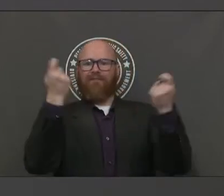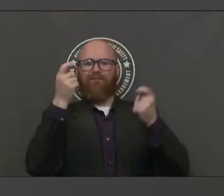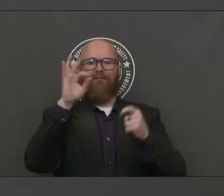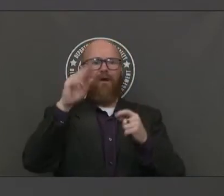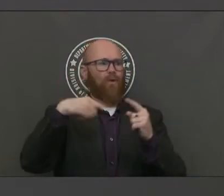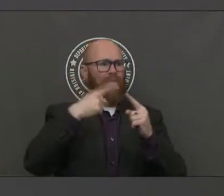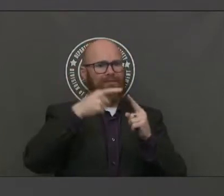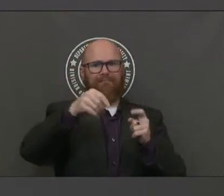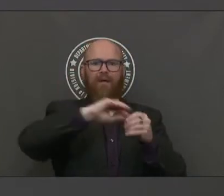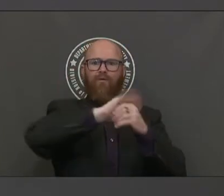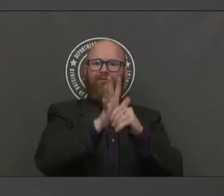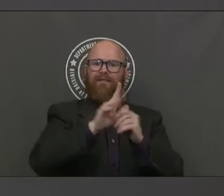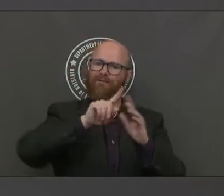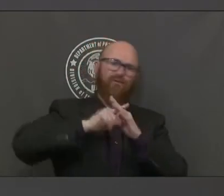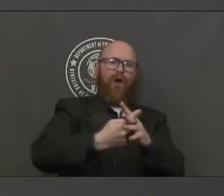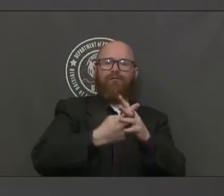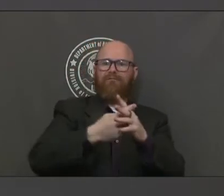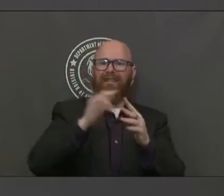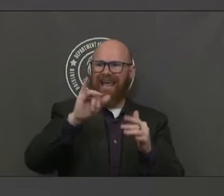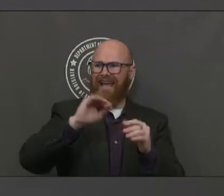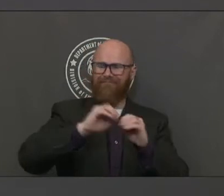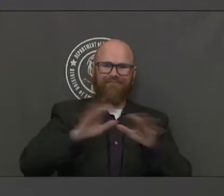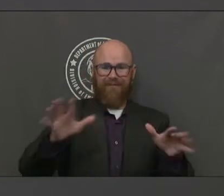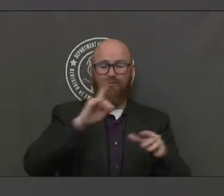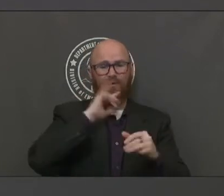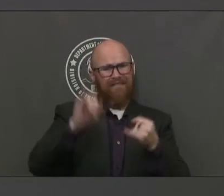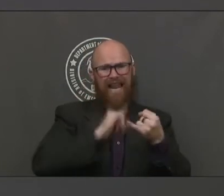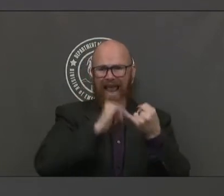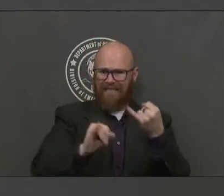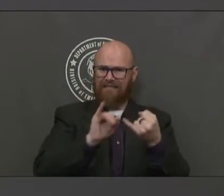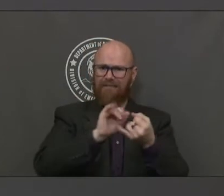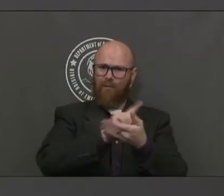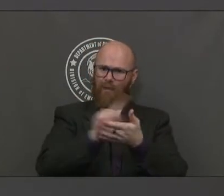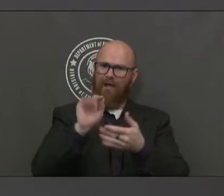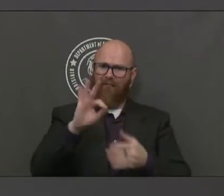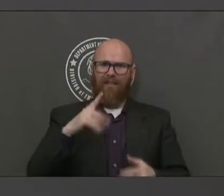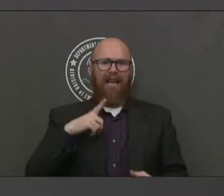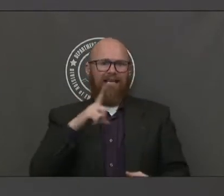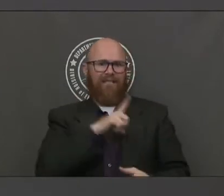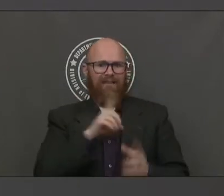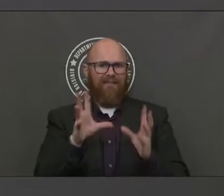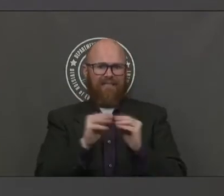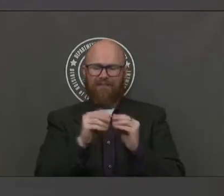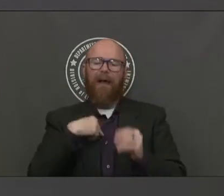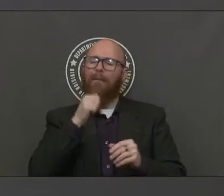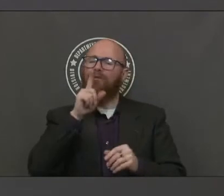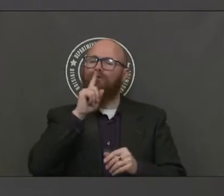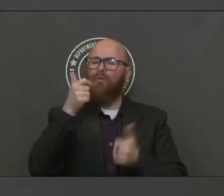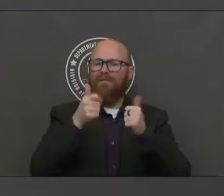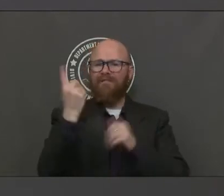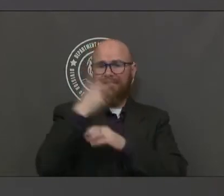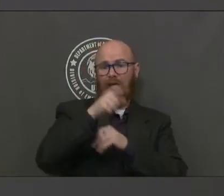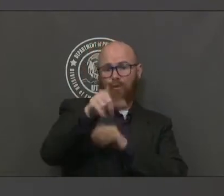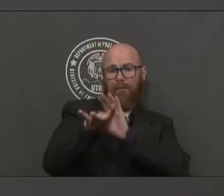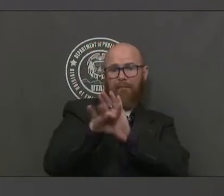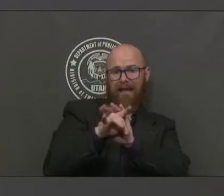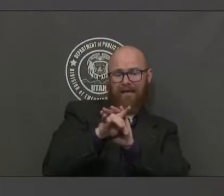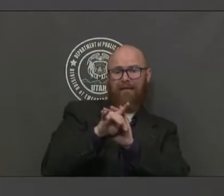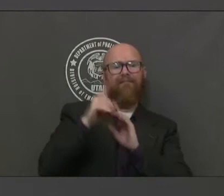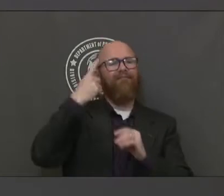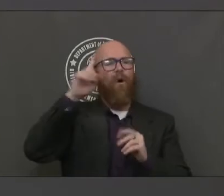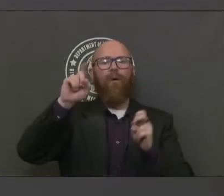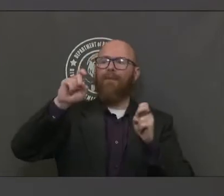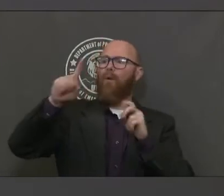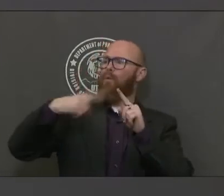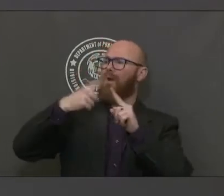of this went crazy. It was the last week of the session. I don't know what day you pick or what day most people pick for when this